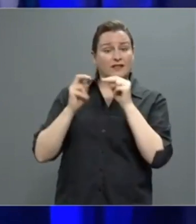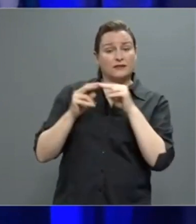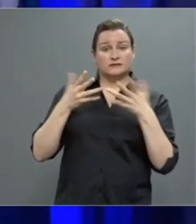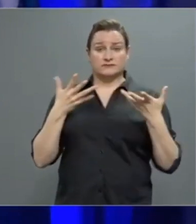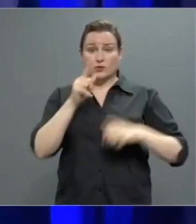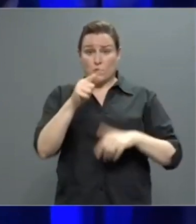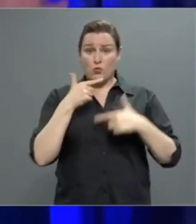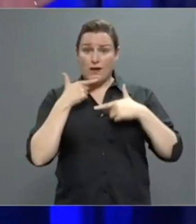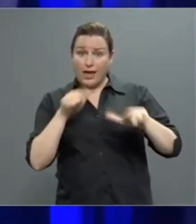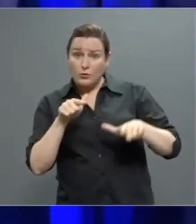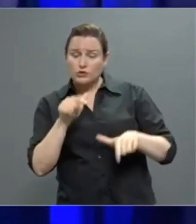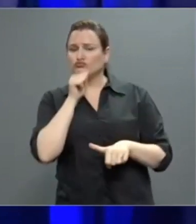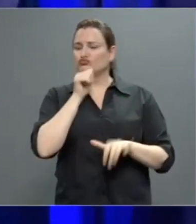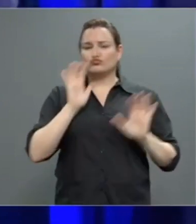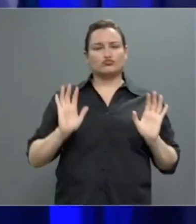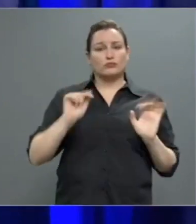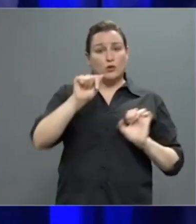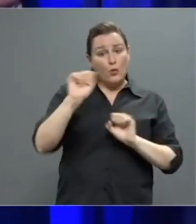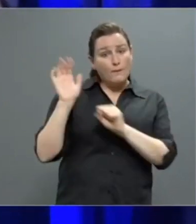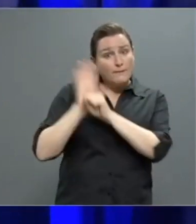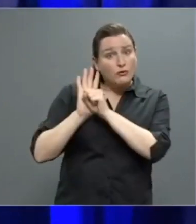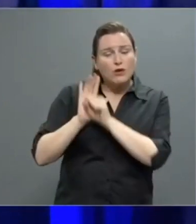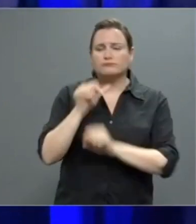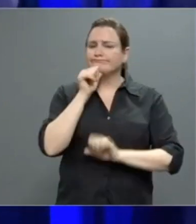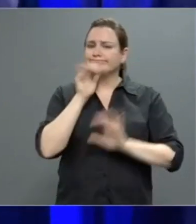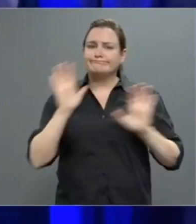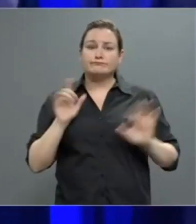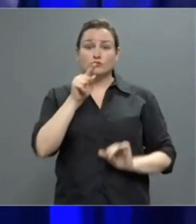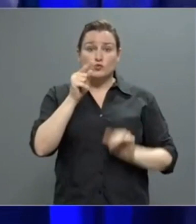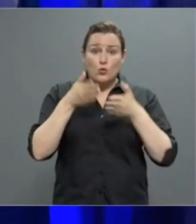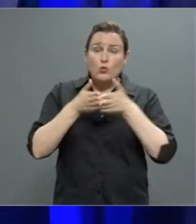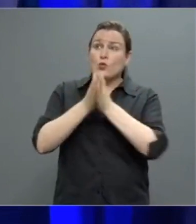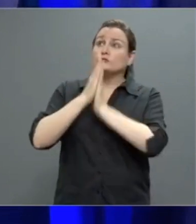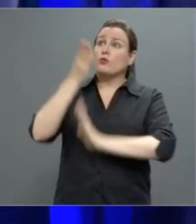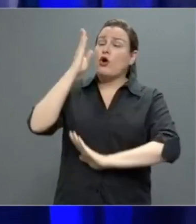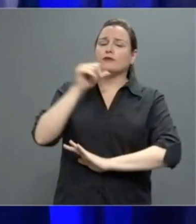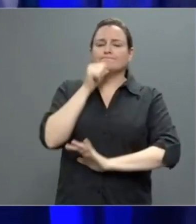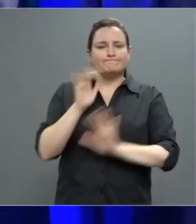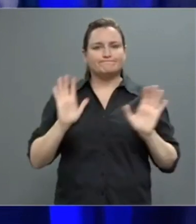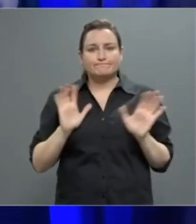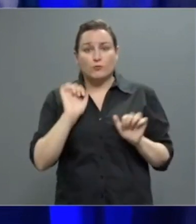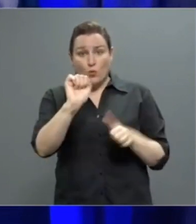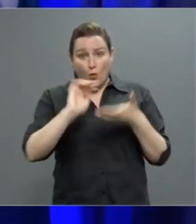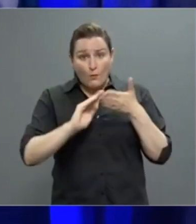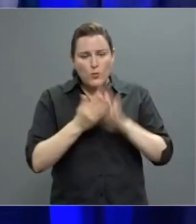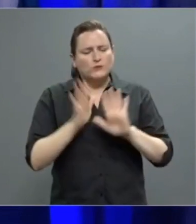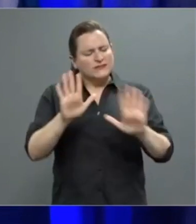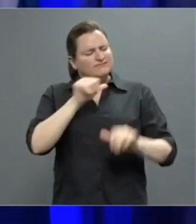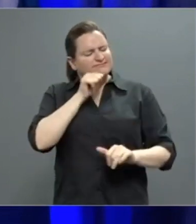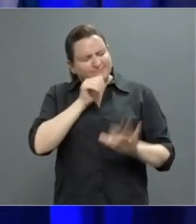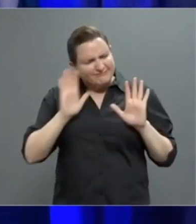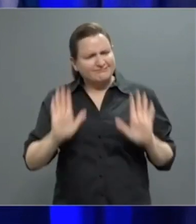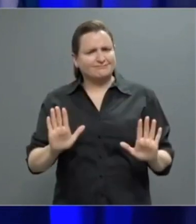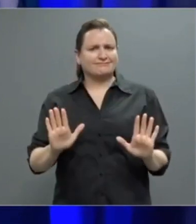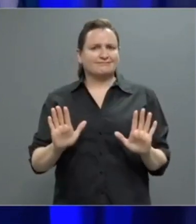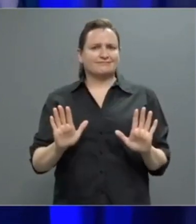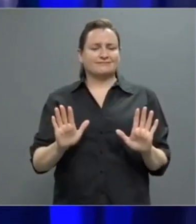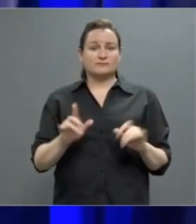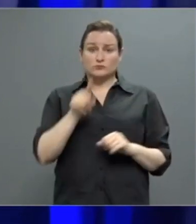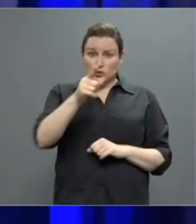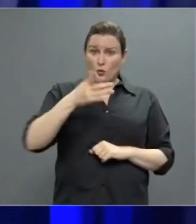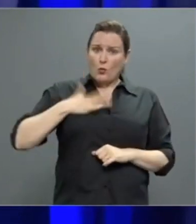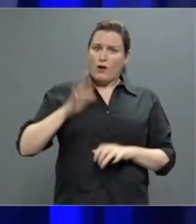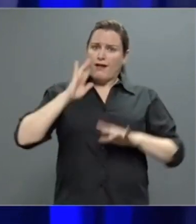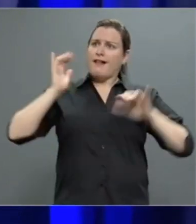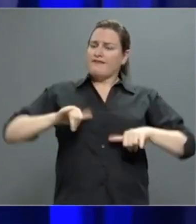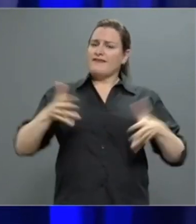speak, what background you have, what God you worship, or what community you belong to. If you want to live in a country where you have